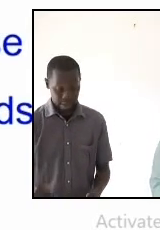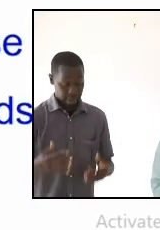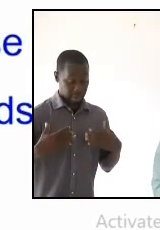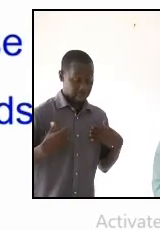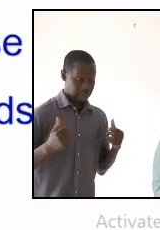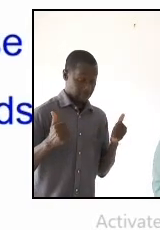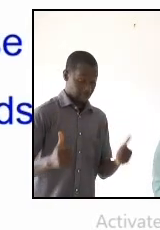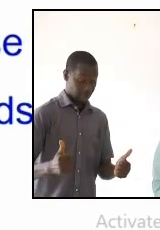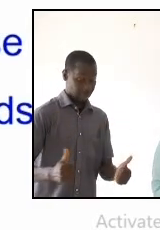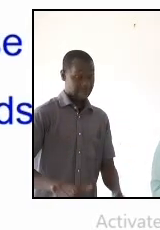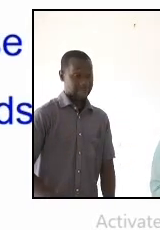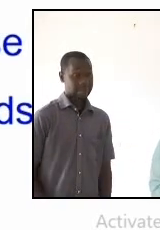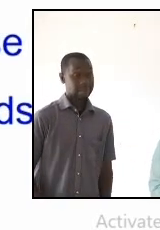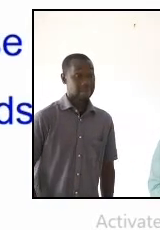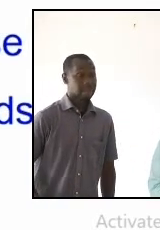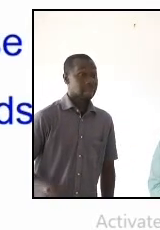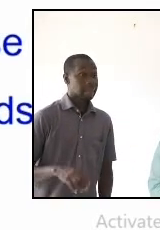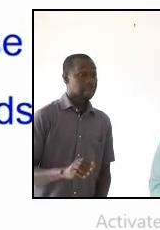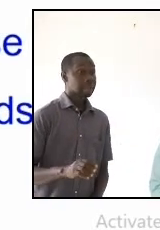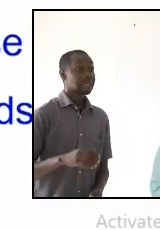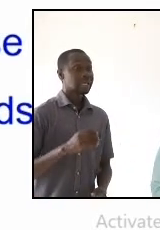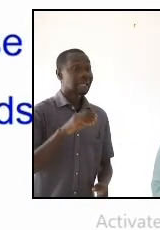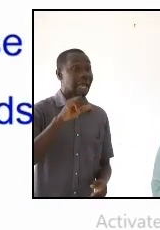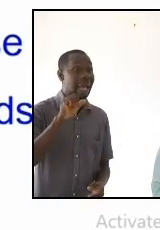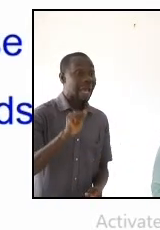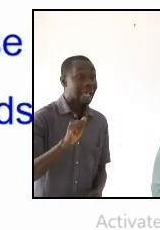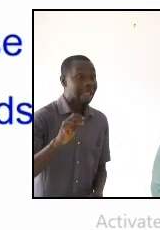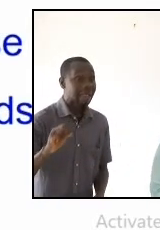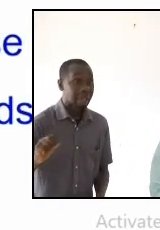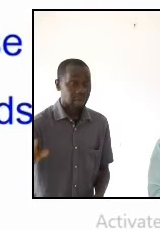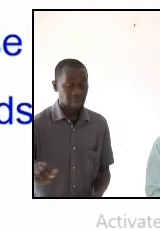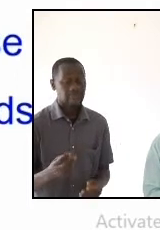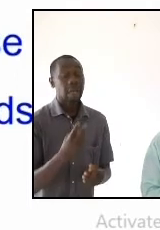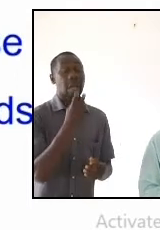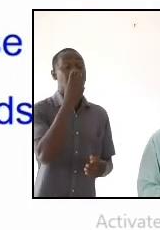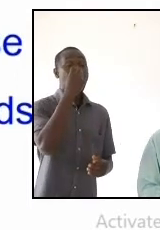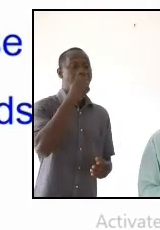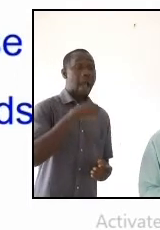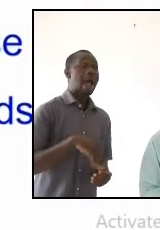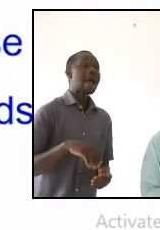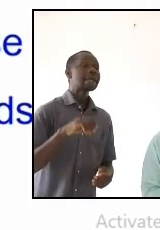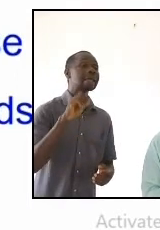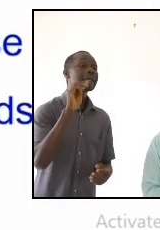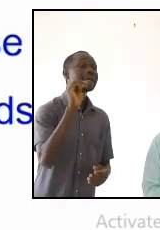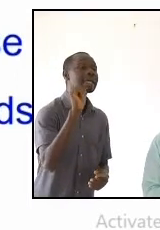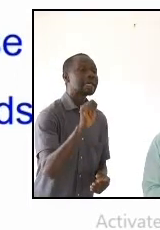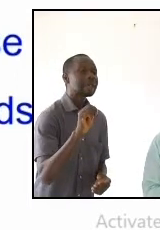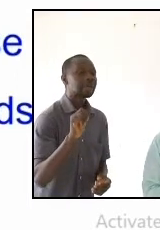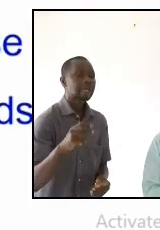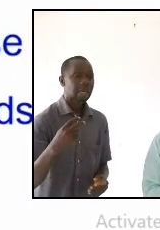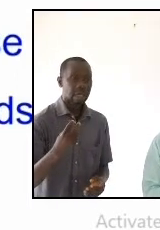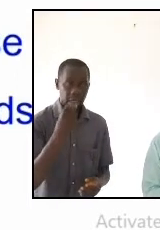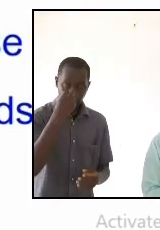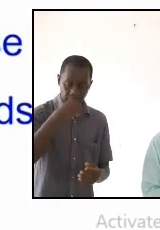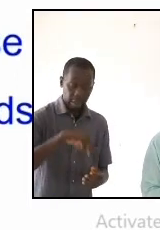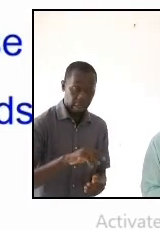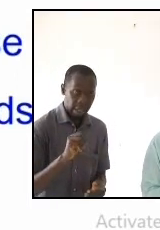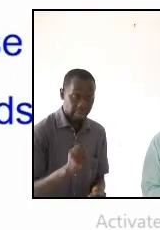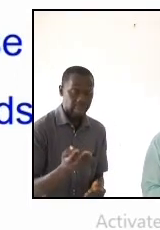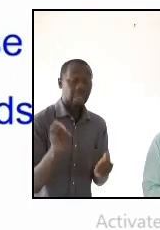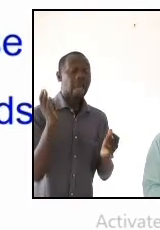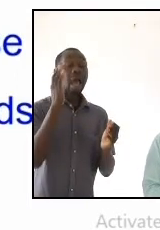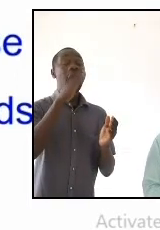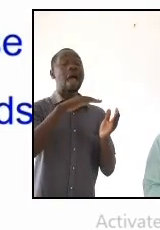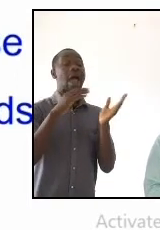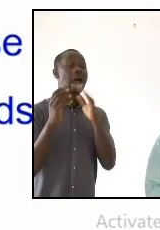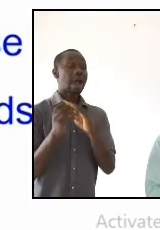back to normal. So that is anaerobic respiration and aerobic respiration. Aerobic, aero means air, so